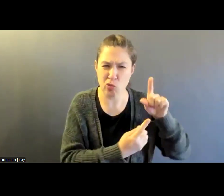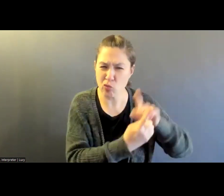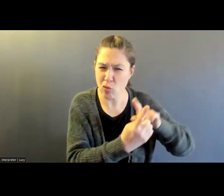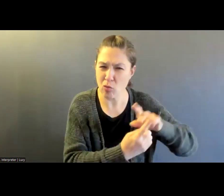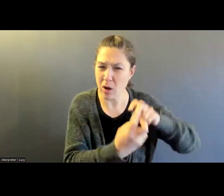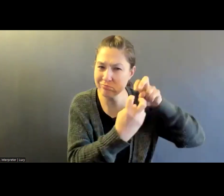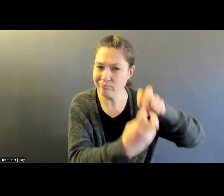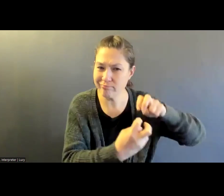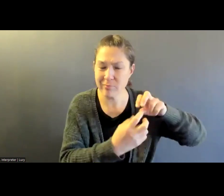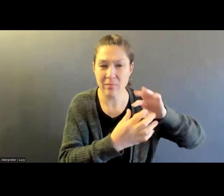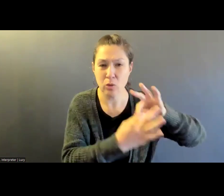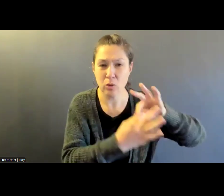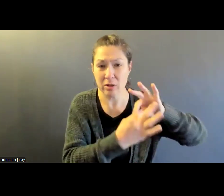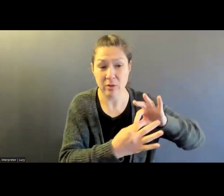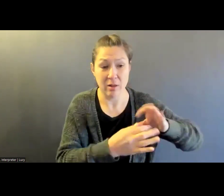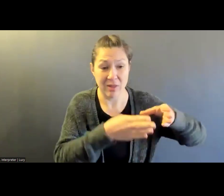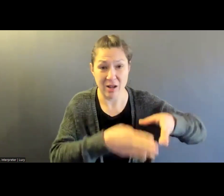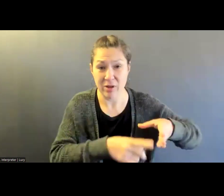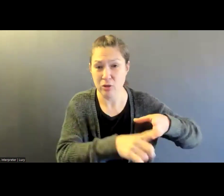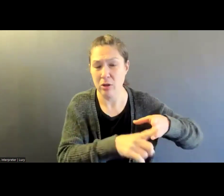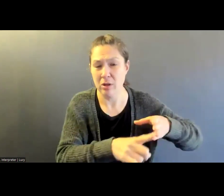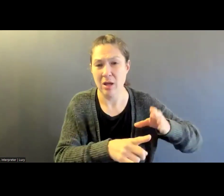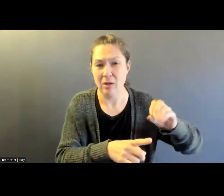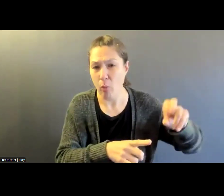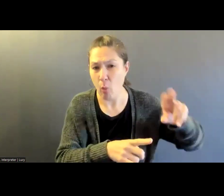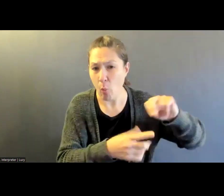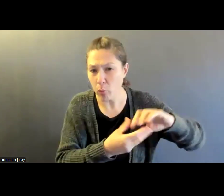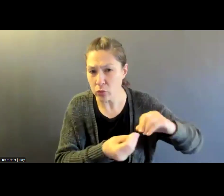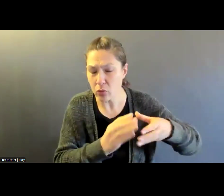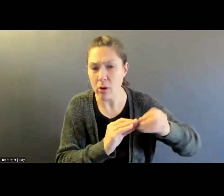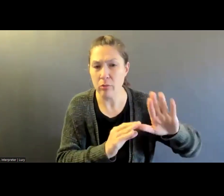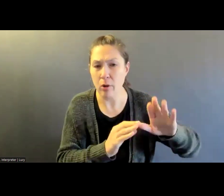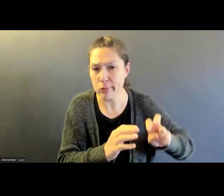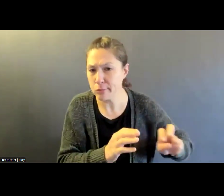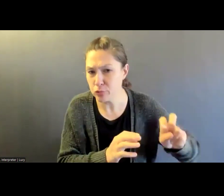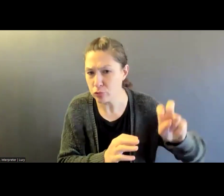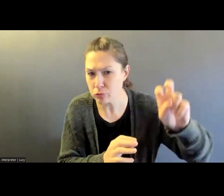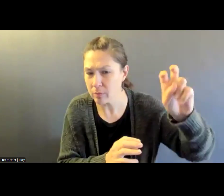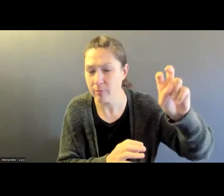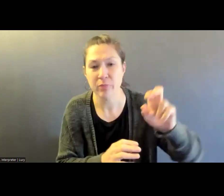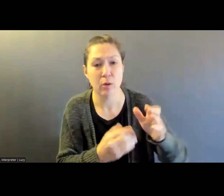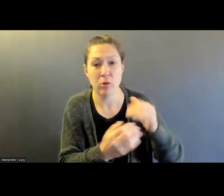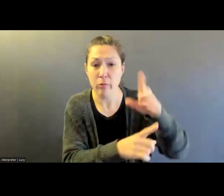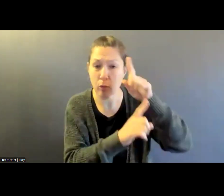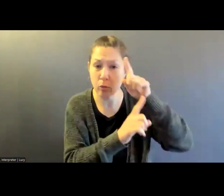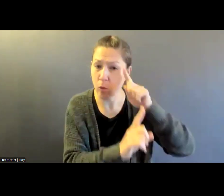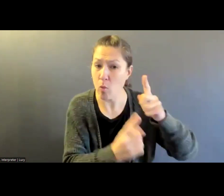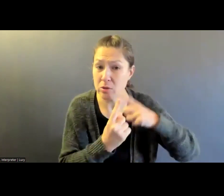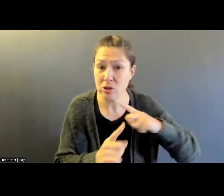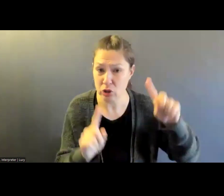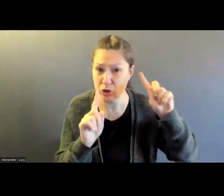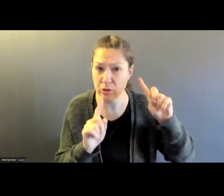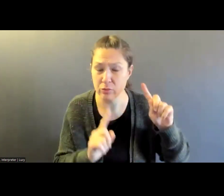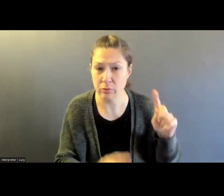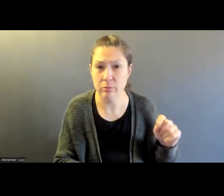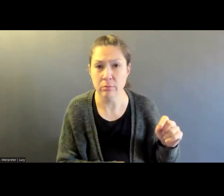very specific journey that they're working on, a very specific outcome they want to achieve. But at the same time, those